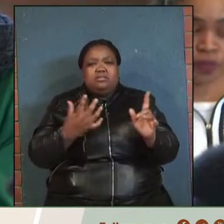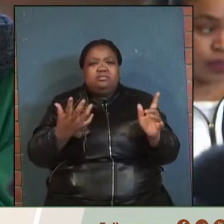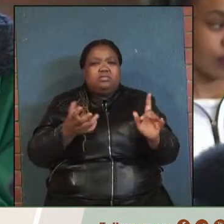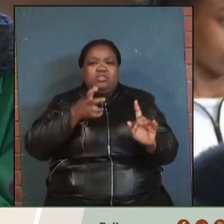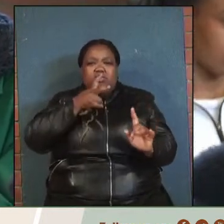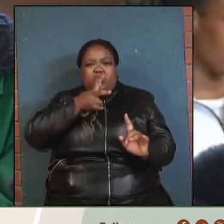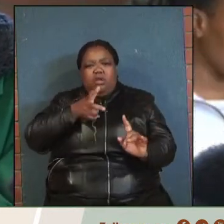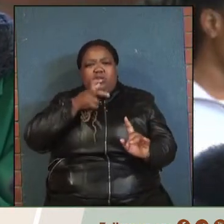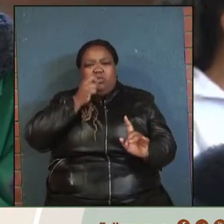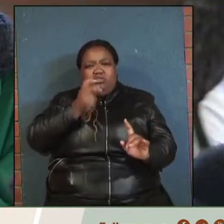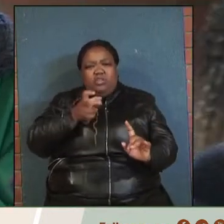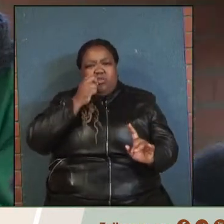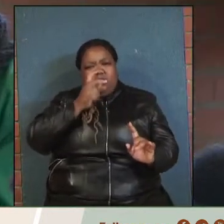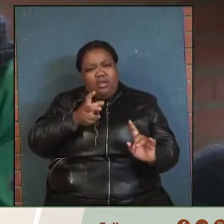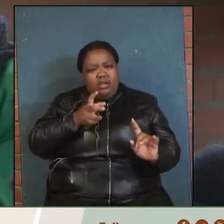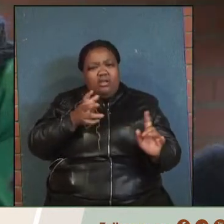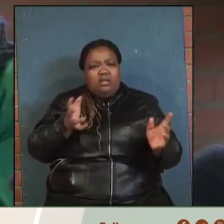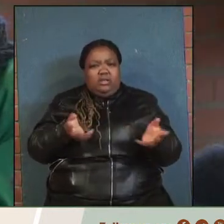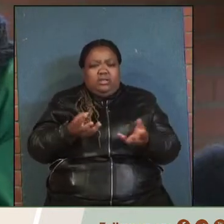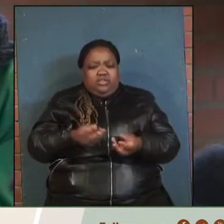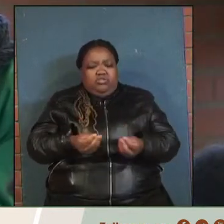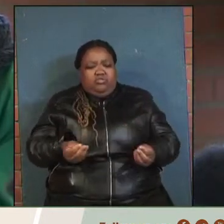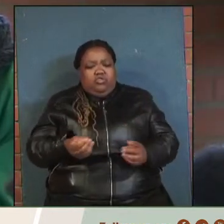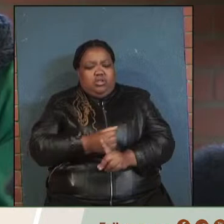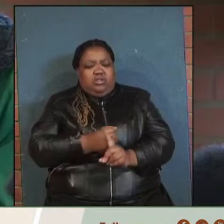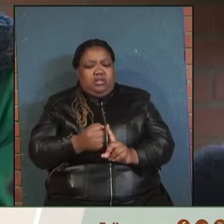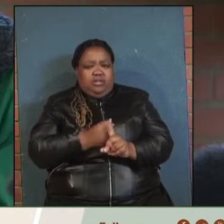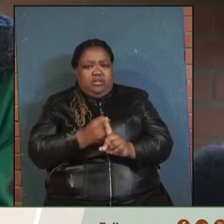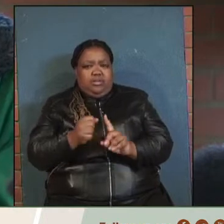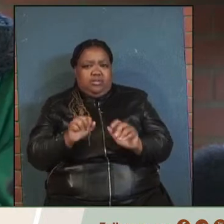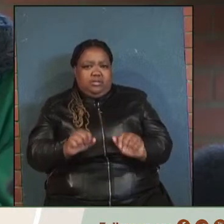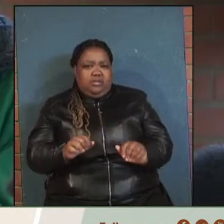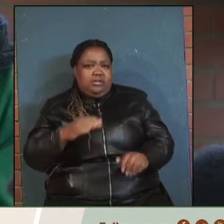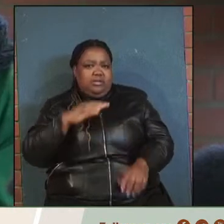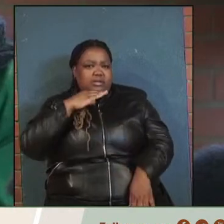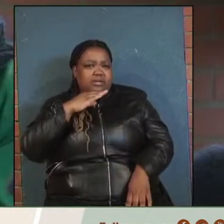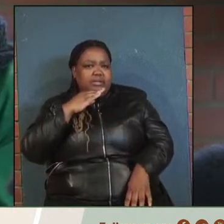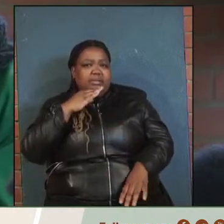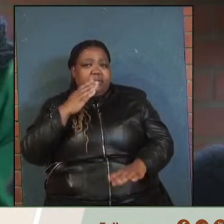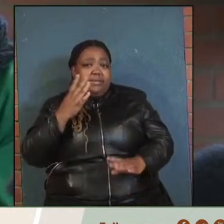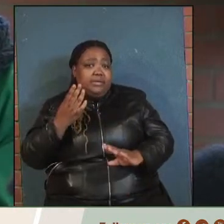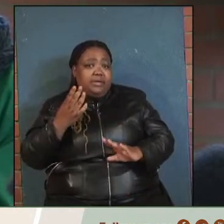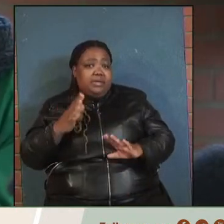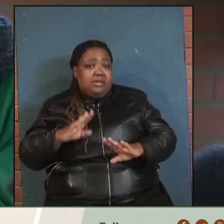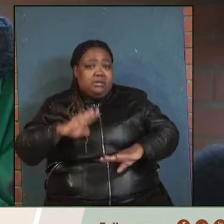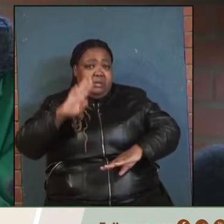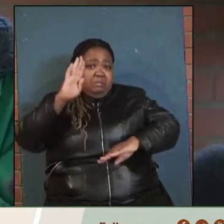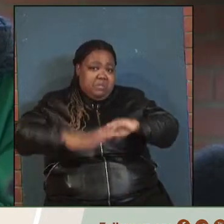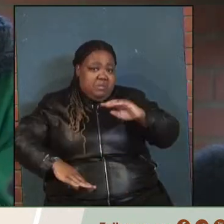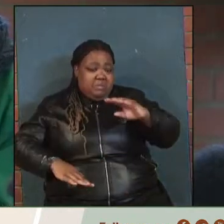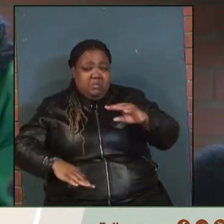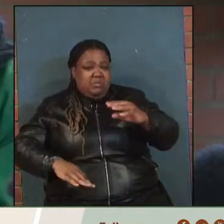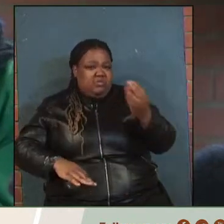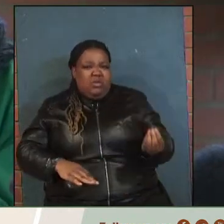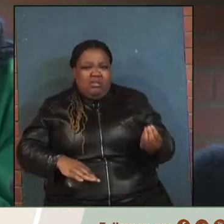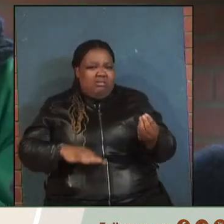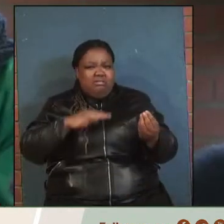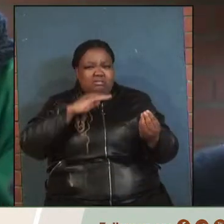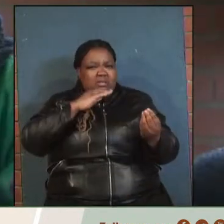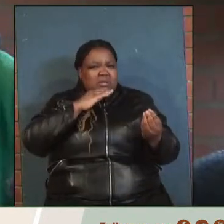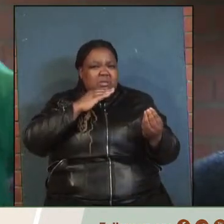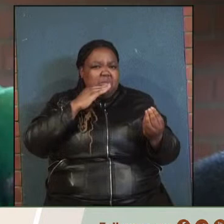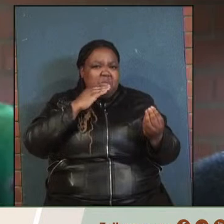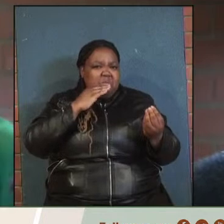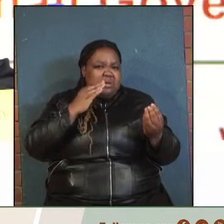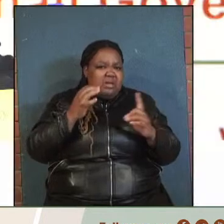considered as child abuse. So does that mean corporal punishment is also considered as child abuse? Thank